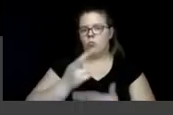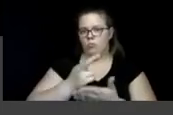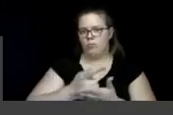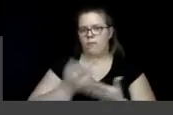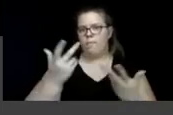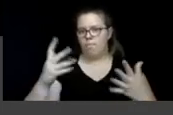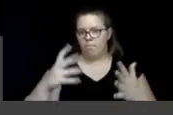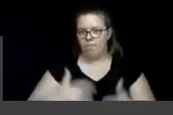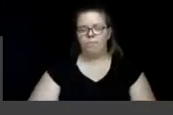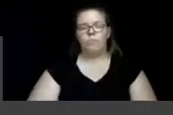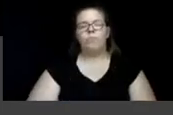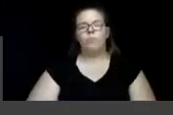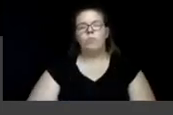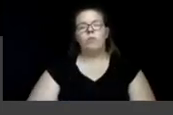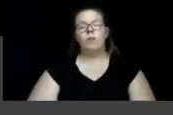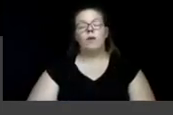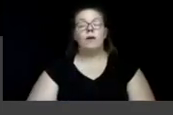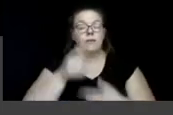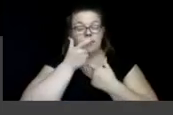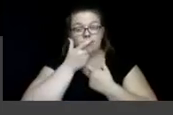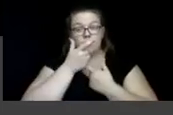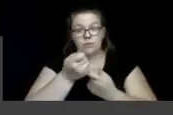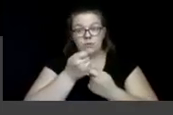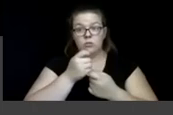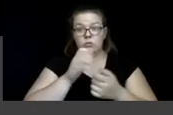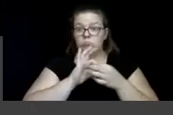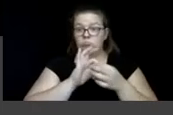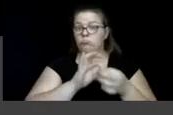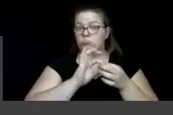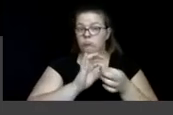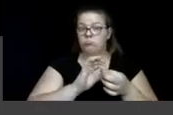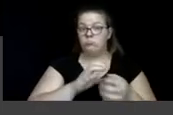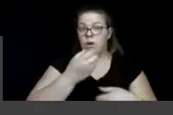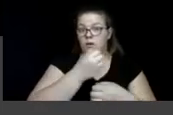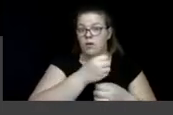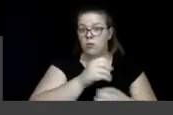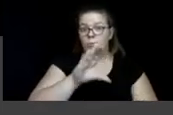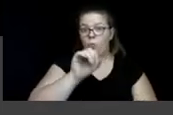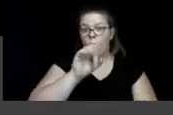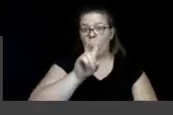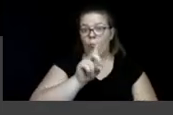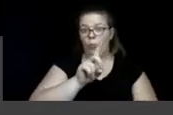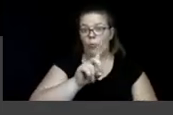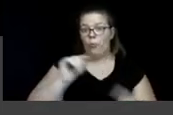And then the interesting thing about the spinal cord injury unit is that